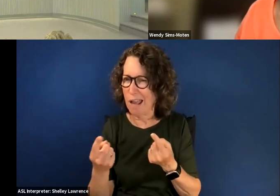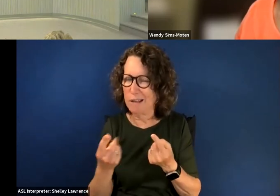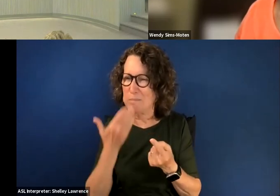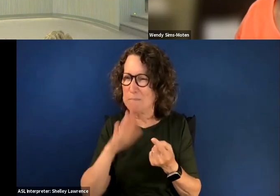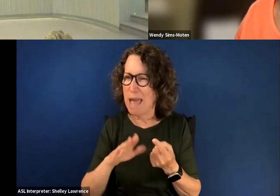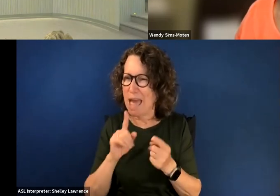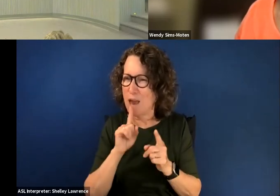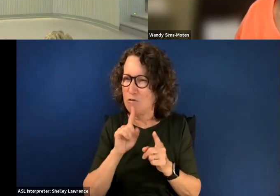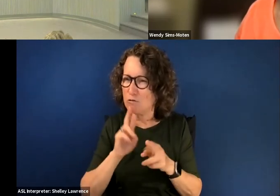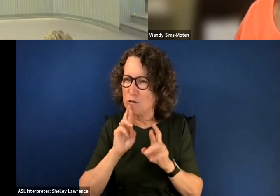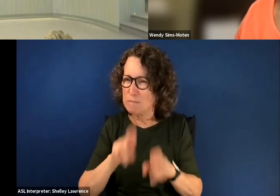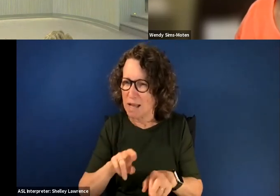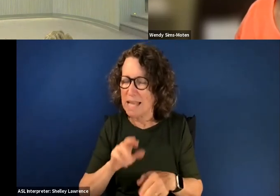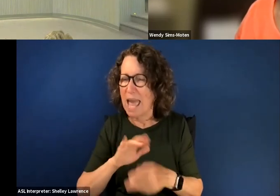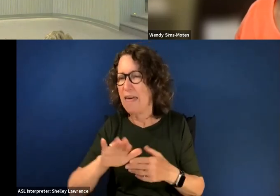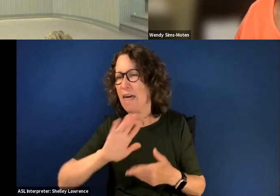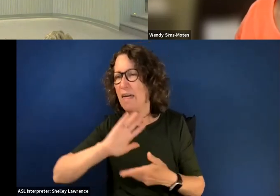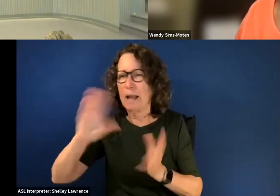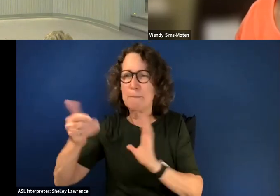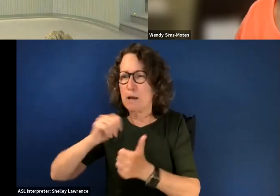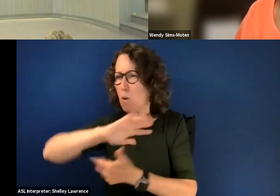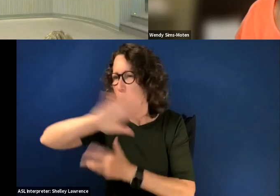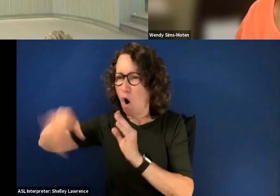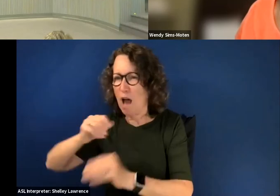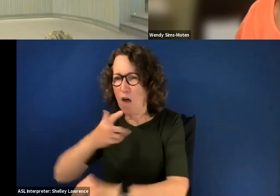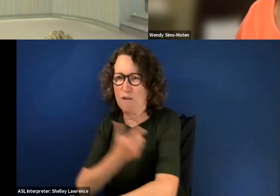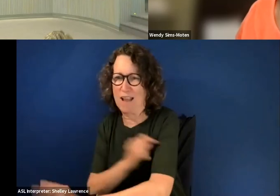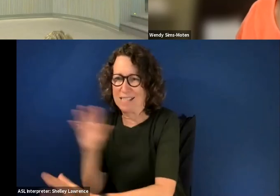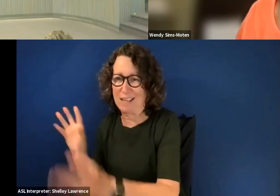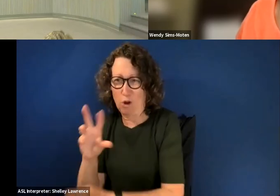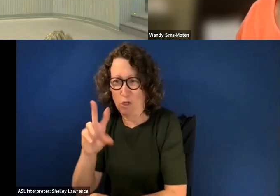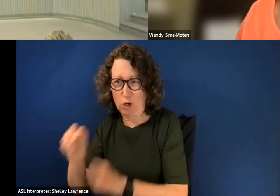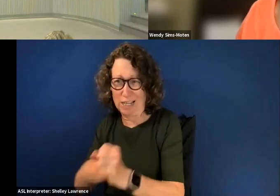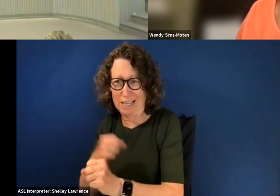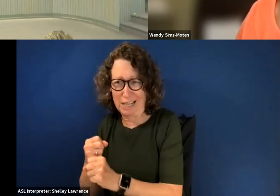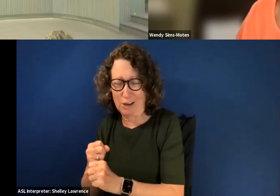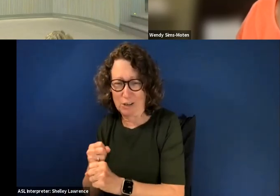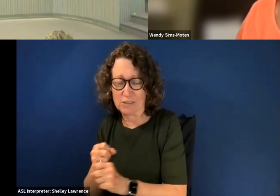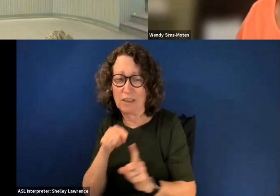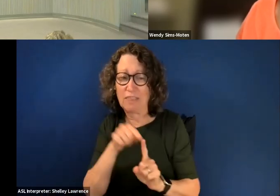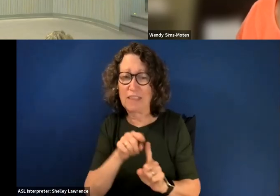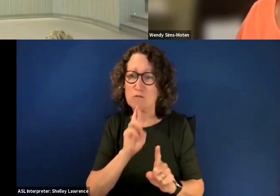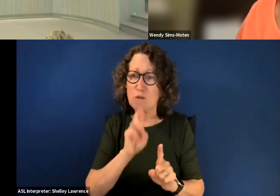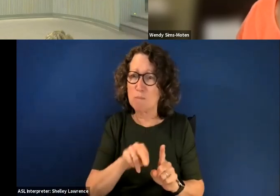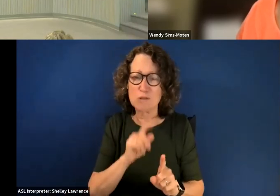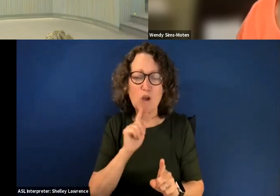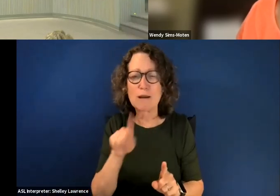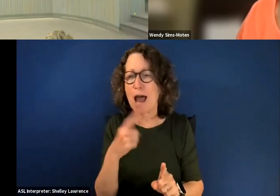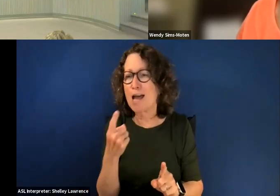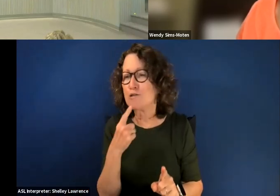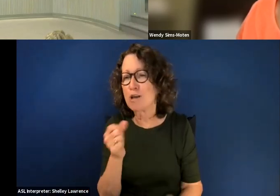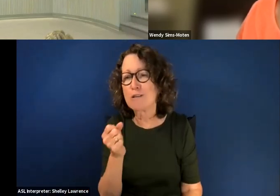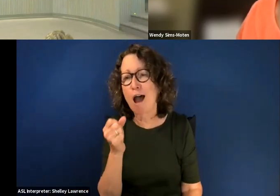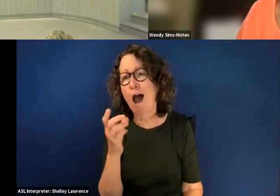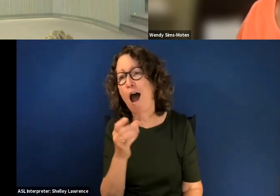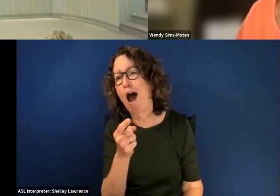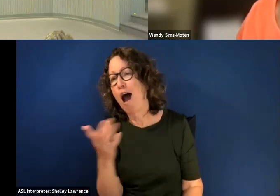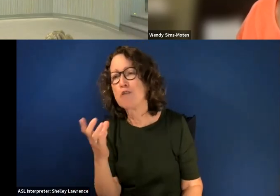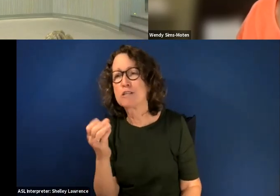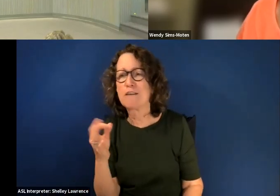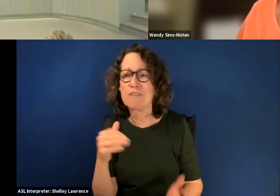than from all other vaccines combined for the past 30 years. These reports are not just hundreds of thousands